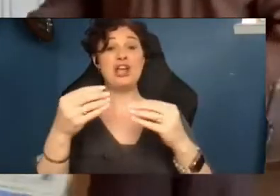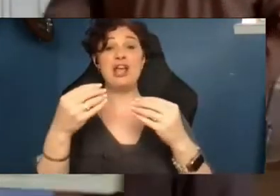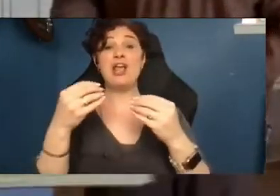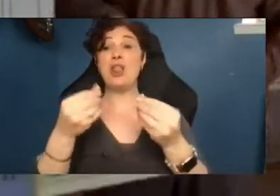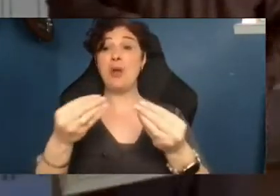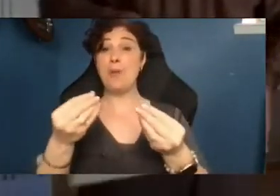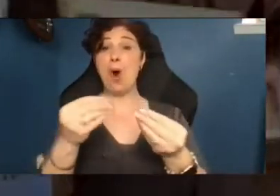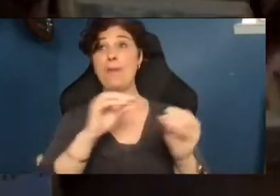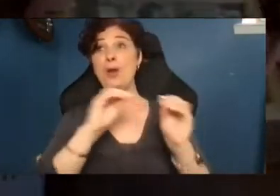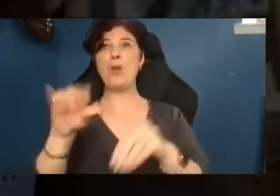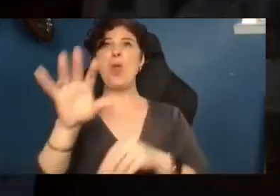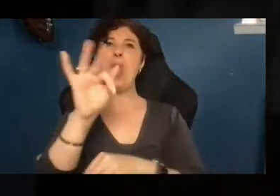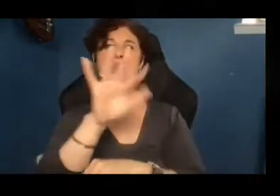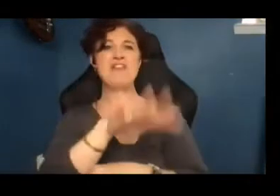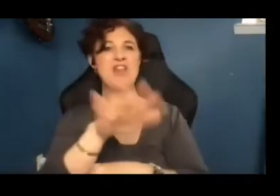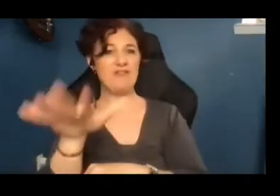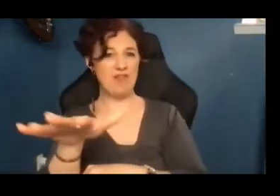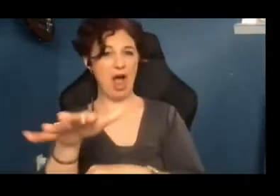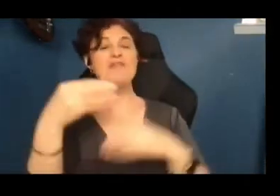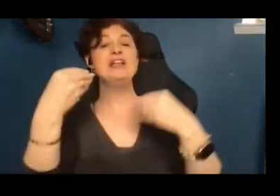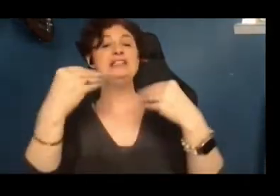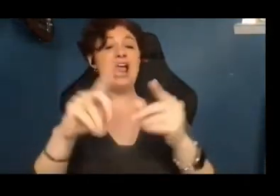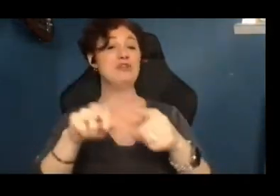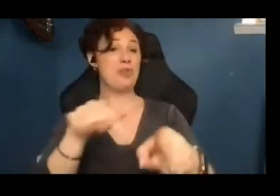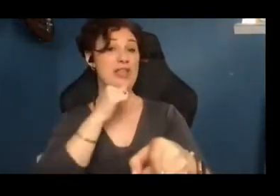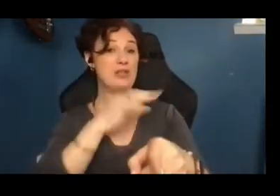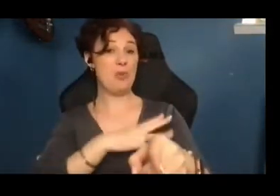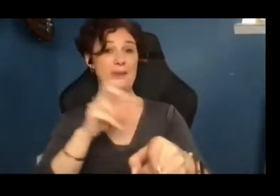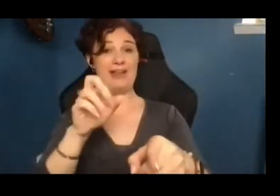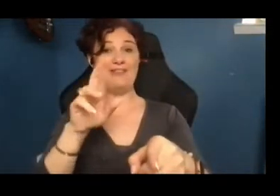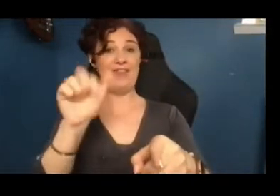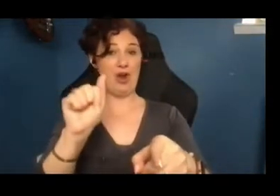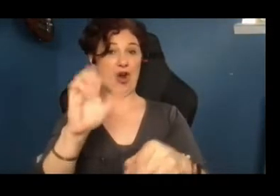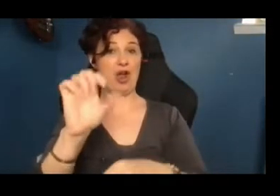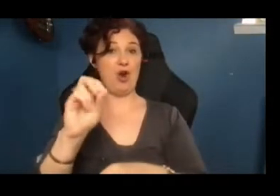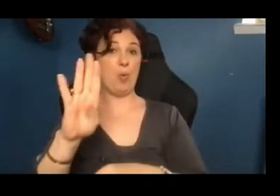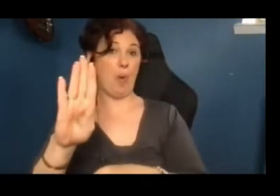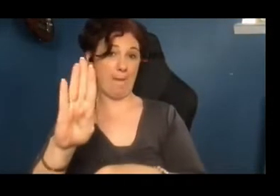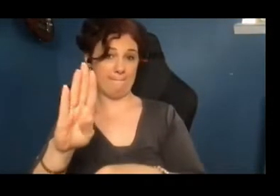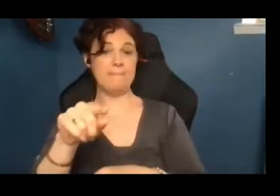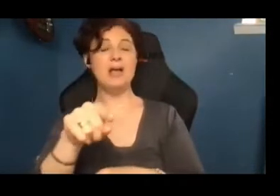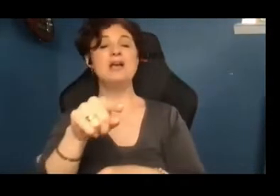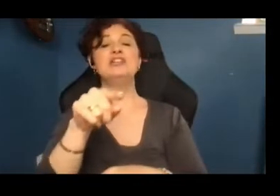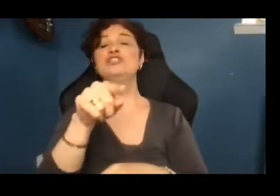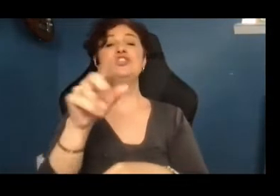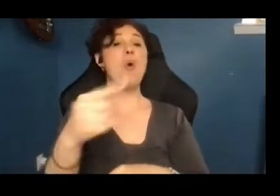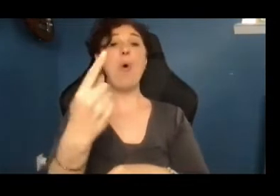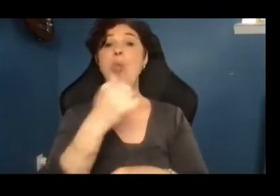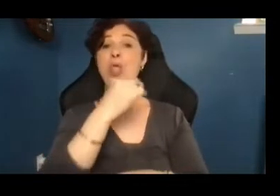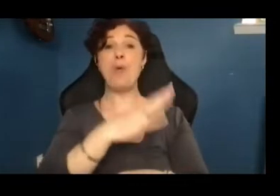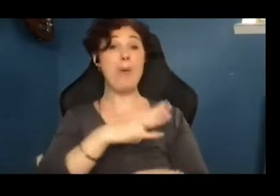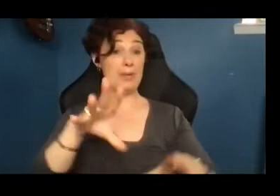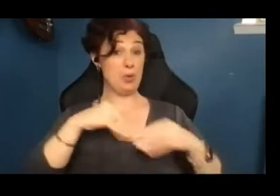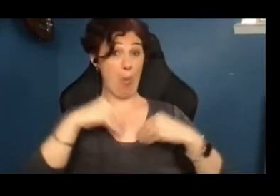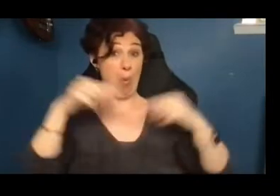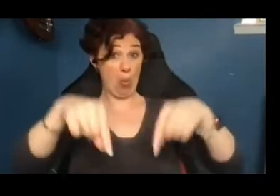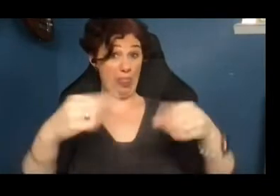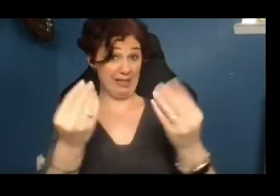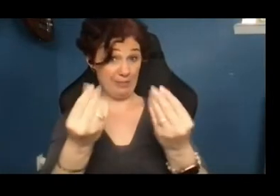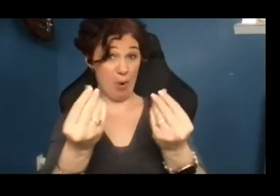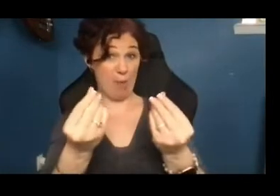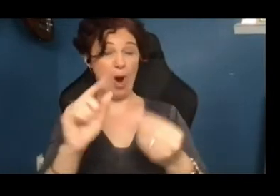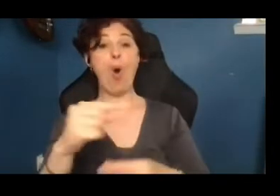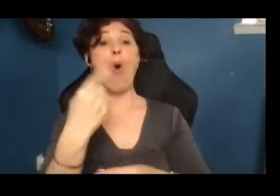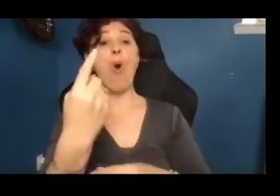in 1955, and they sell it to this woman, Vera Krupp. Vera is the only woman to own our property, also